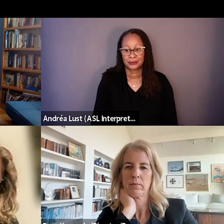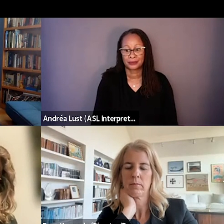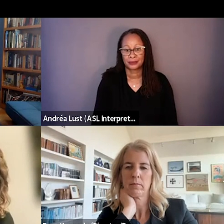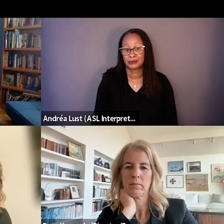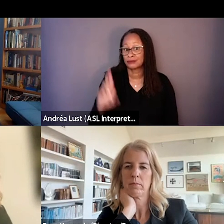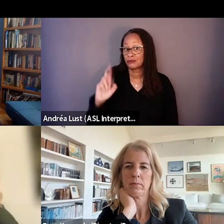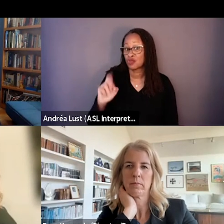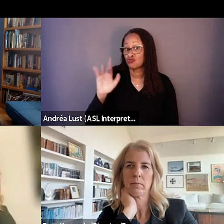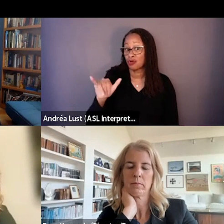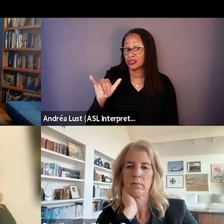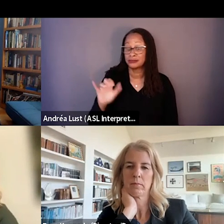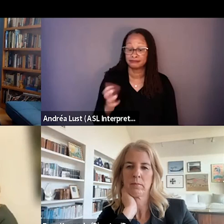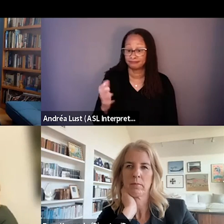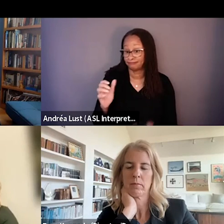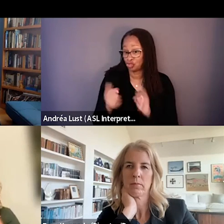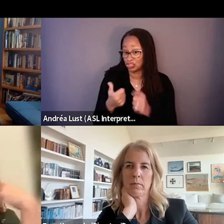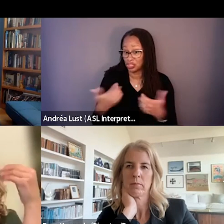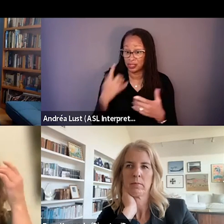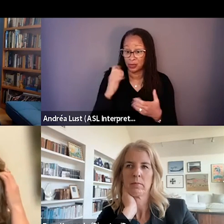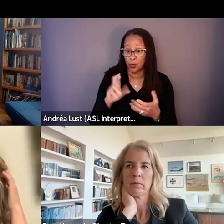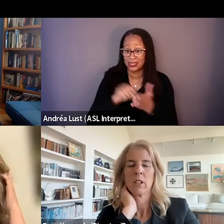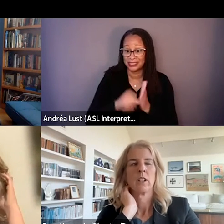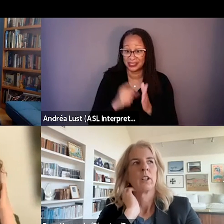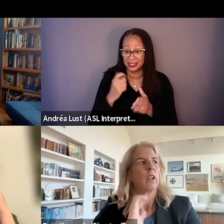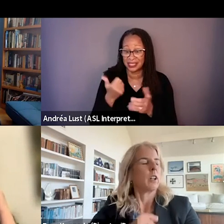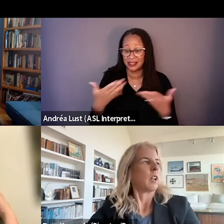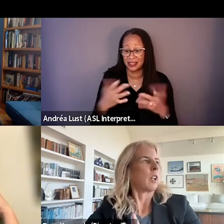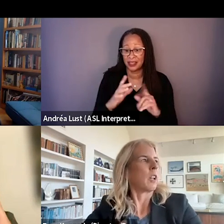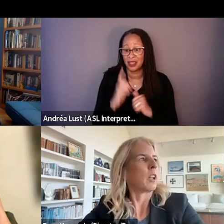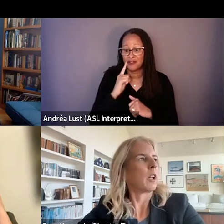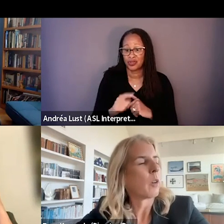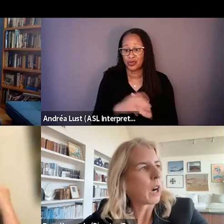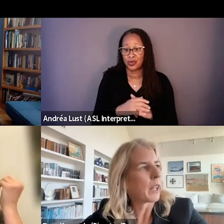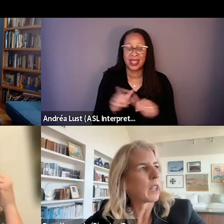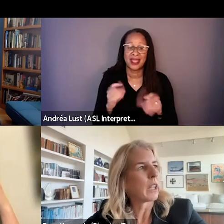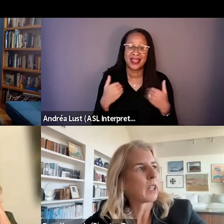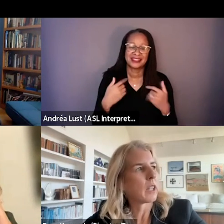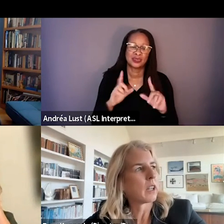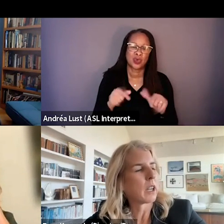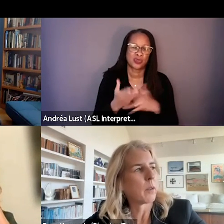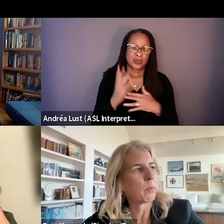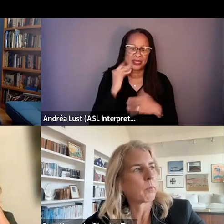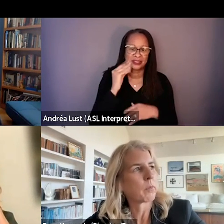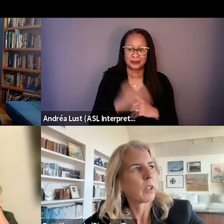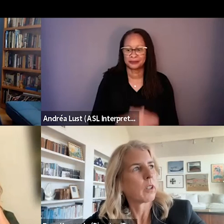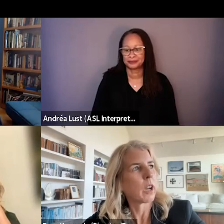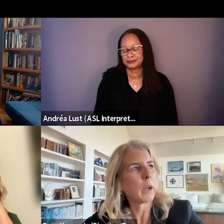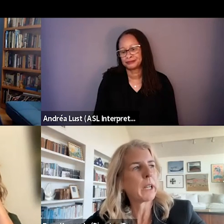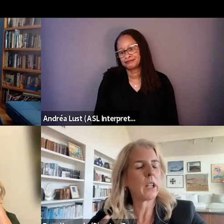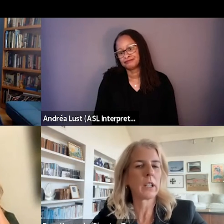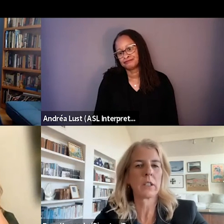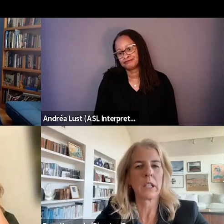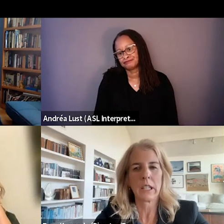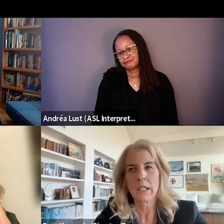changed anything or intensified anything for you having gone through this experience? You know, I think that,